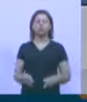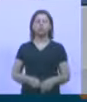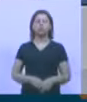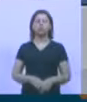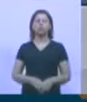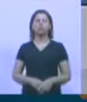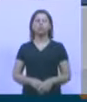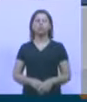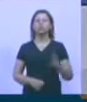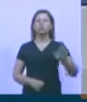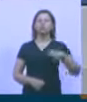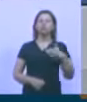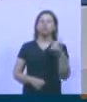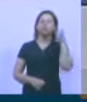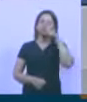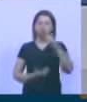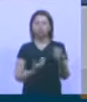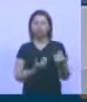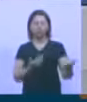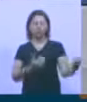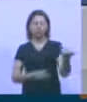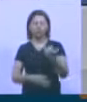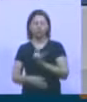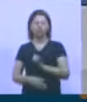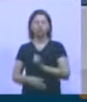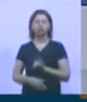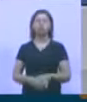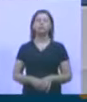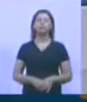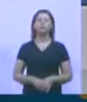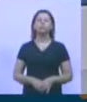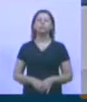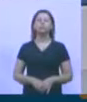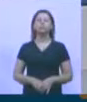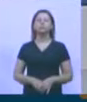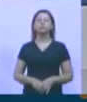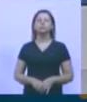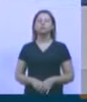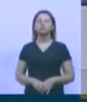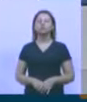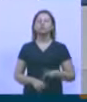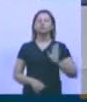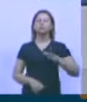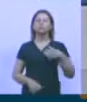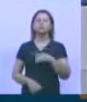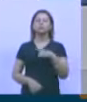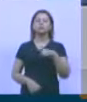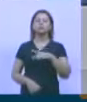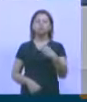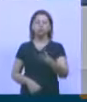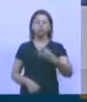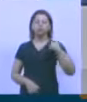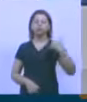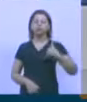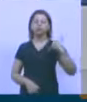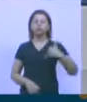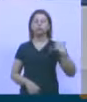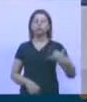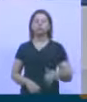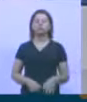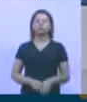me, então essa jovem me dizia, that when she was 3 years old, que quando ela tinha 3 anos de idade,